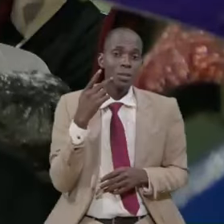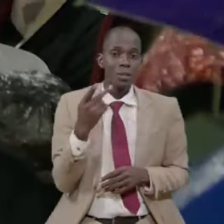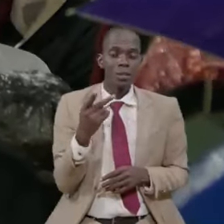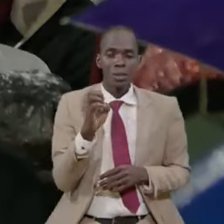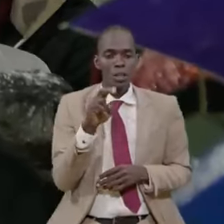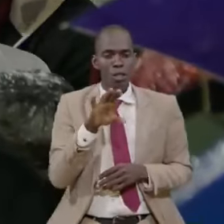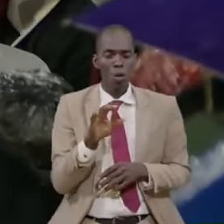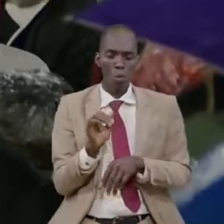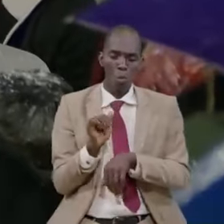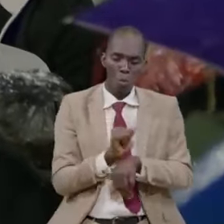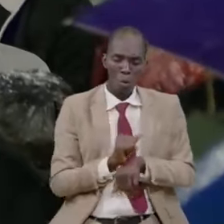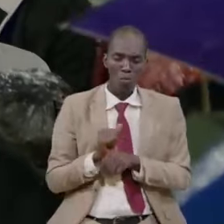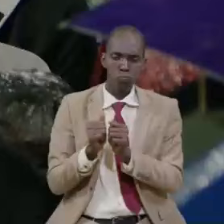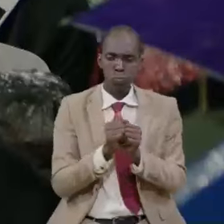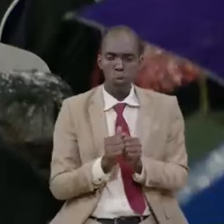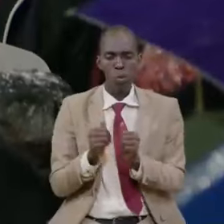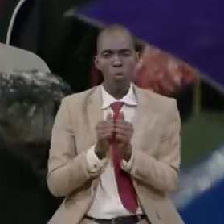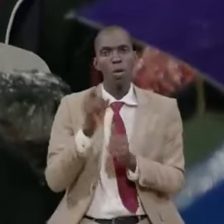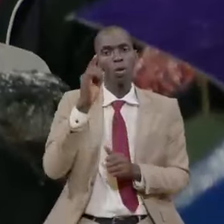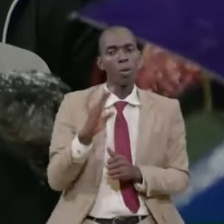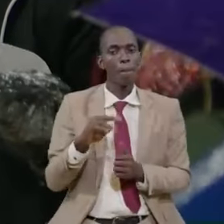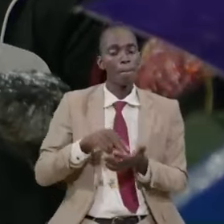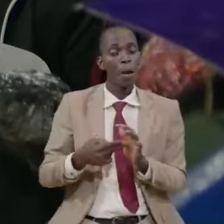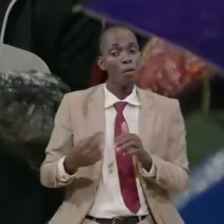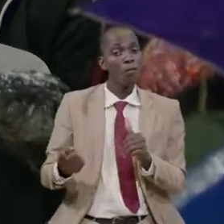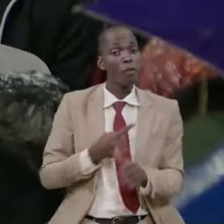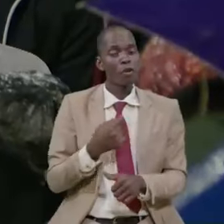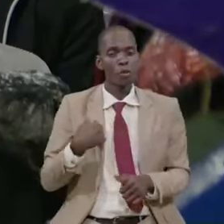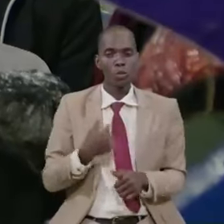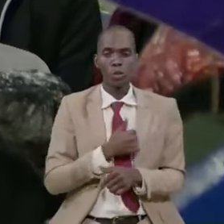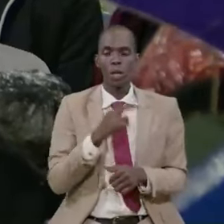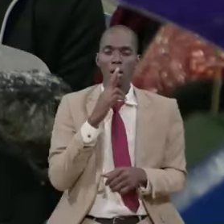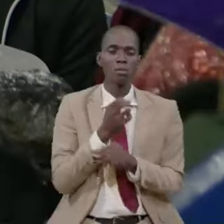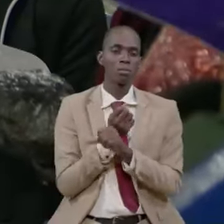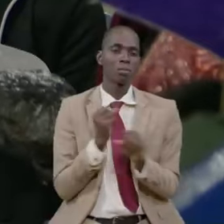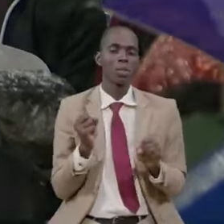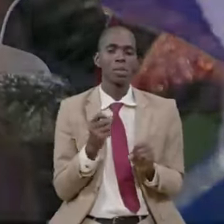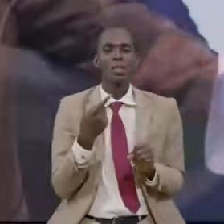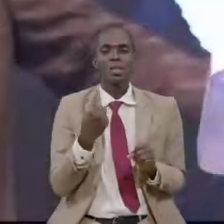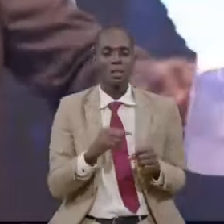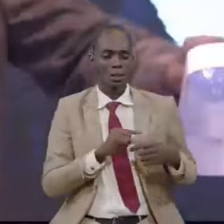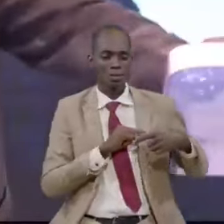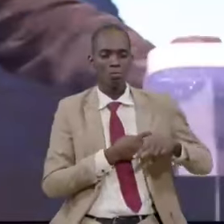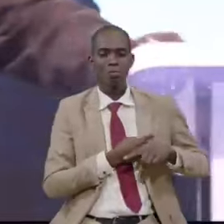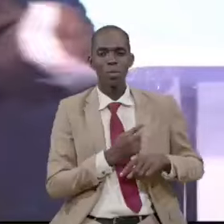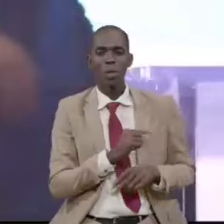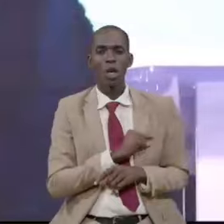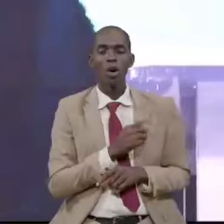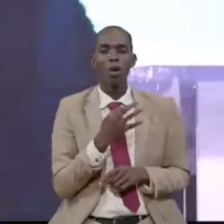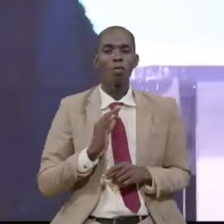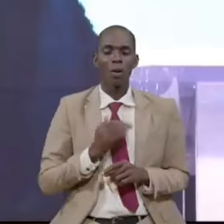we're born again. The guilt, the condemnation of our sin taken